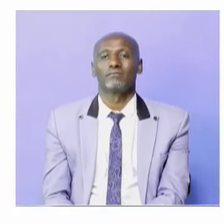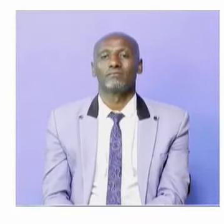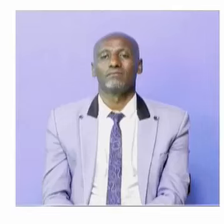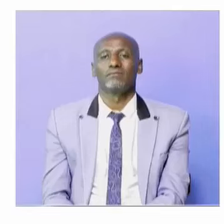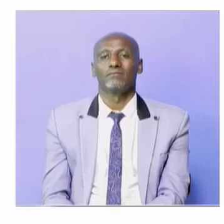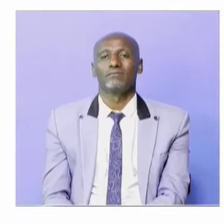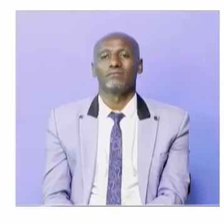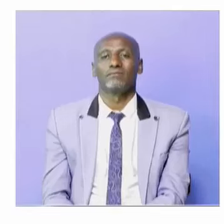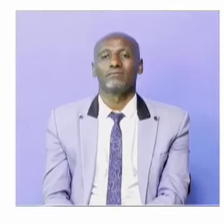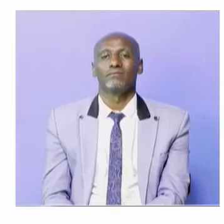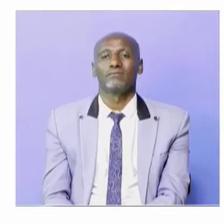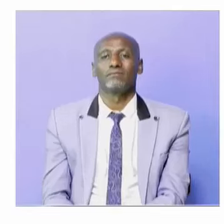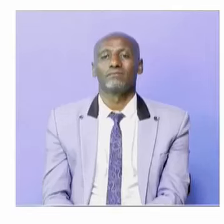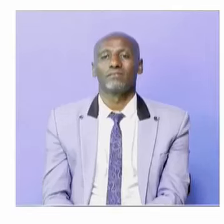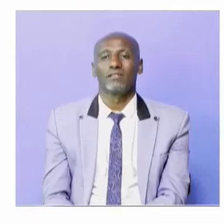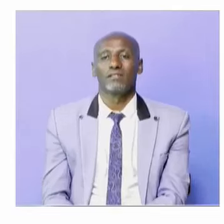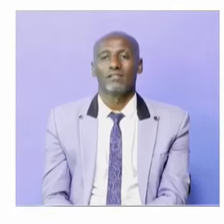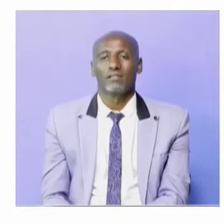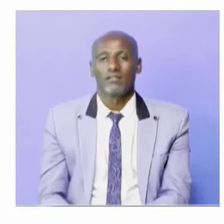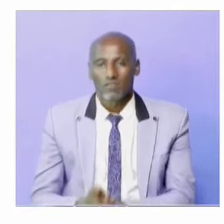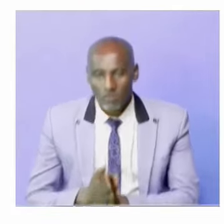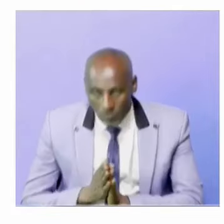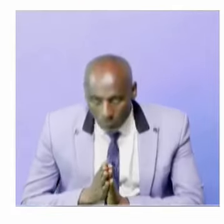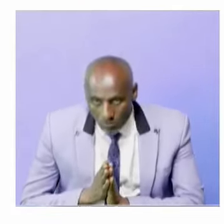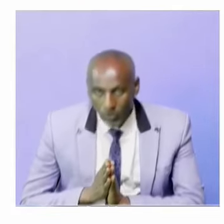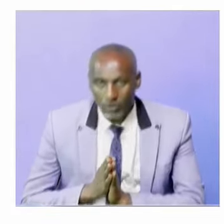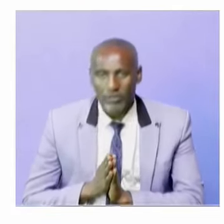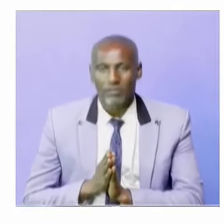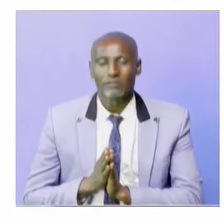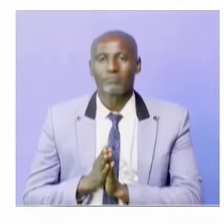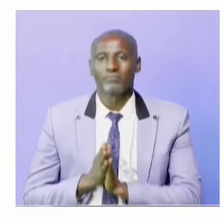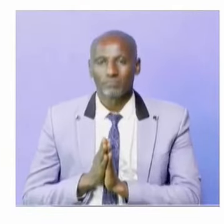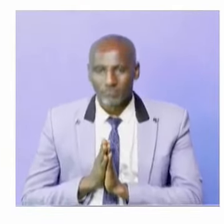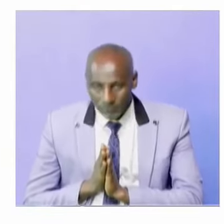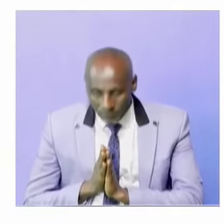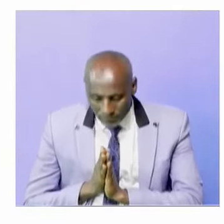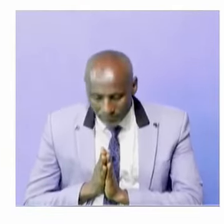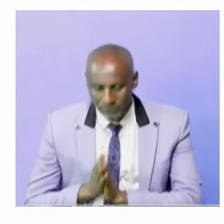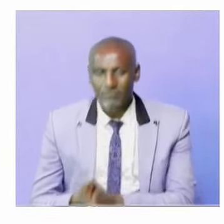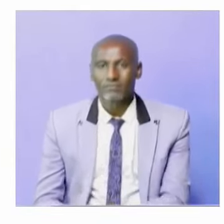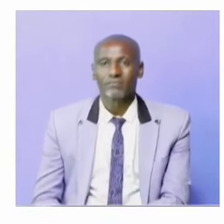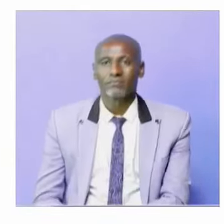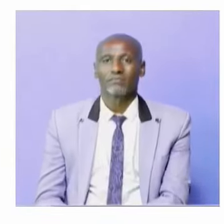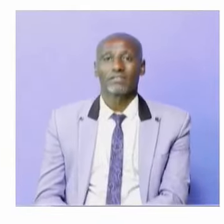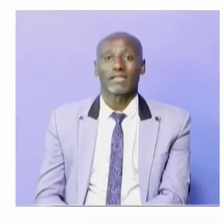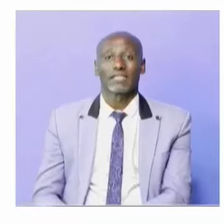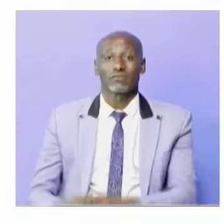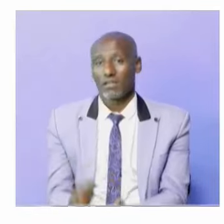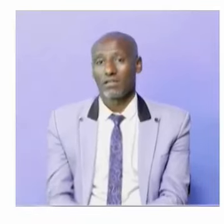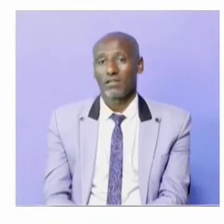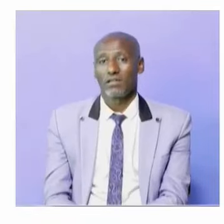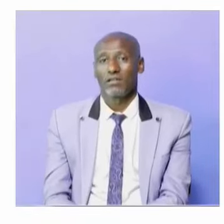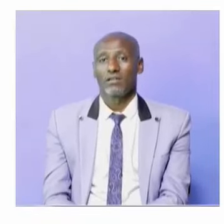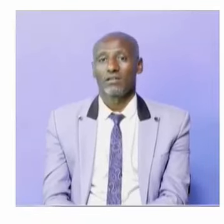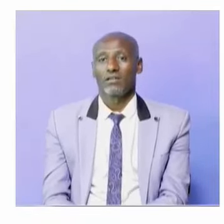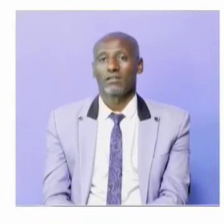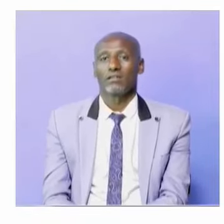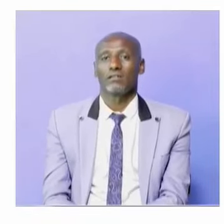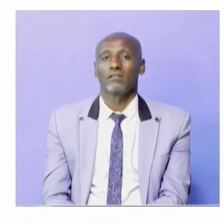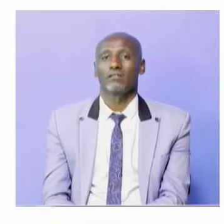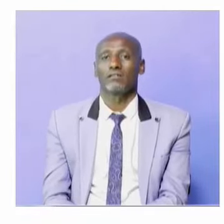And maybe another one, bowing also can be considered as the ways we greet with someone, okay?